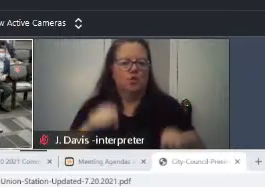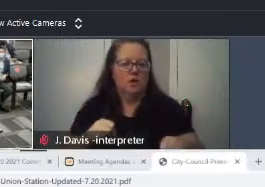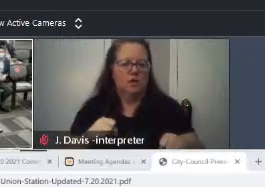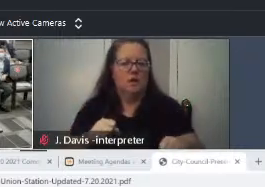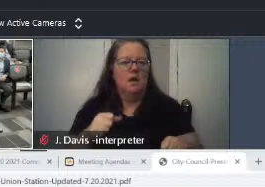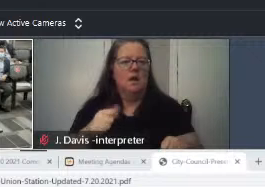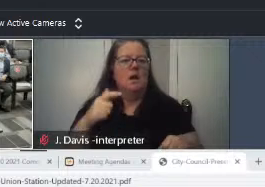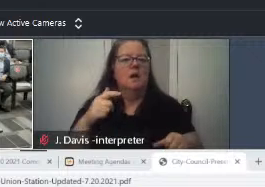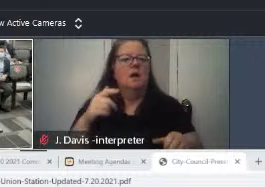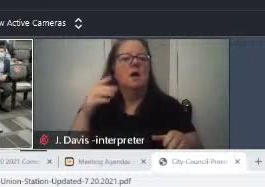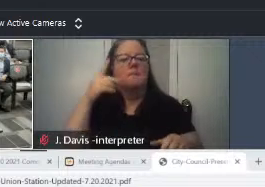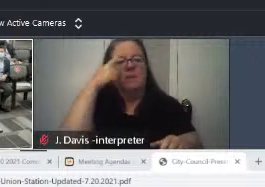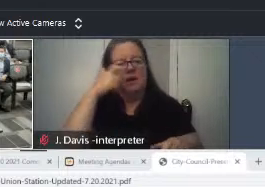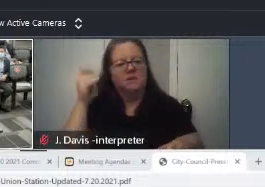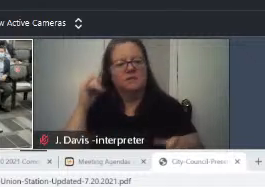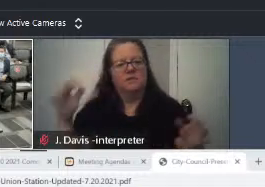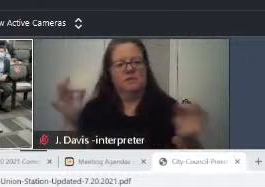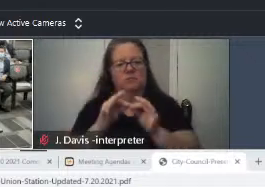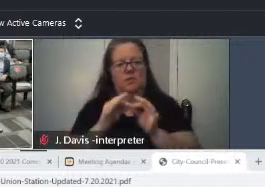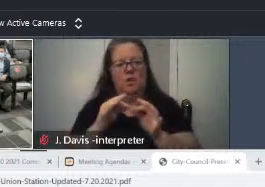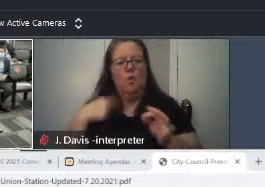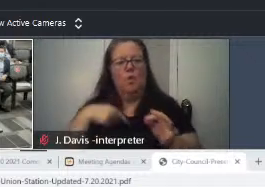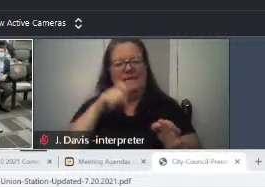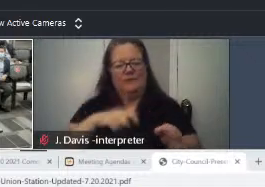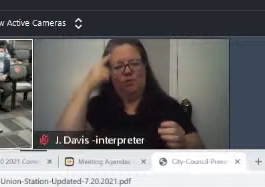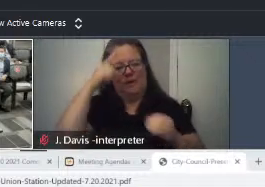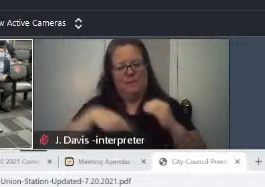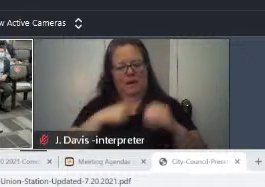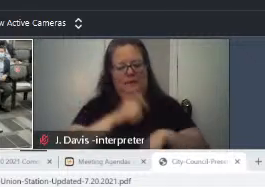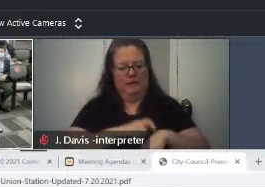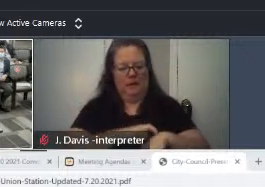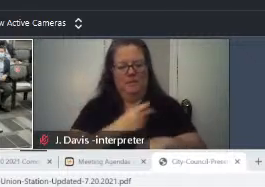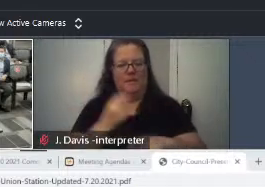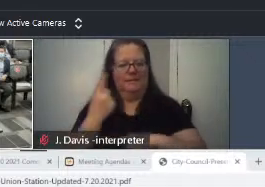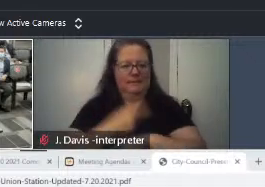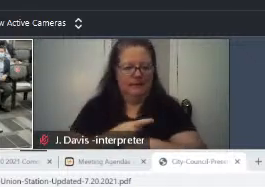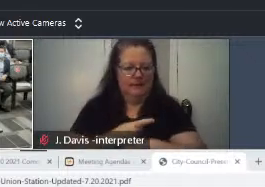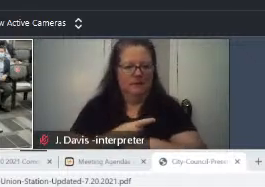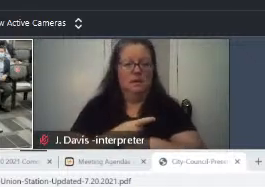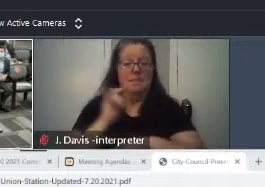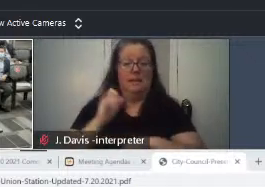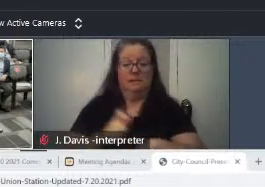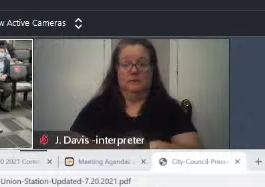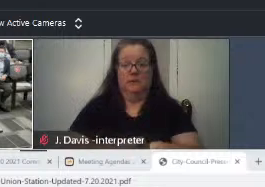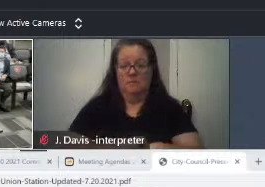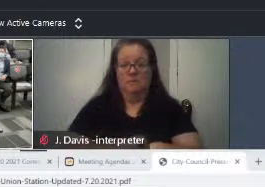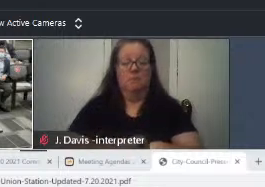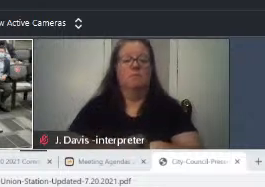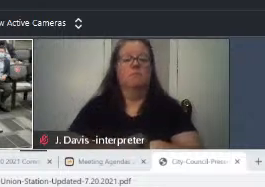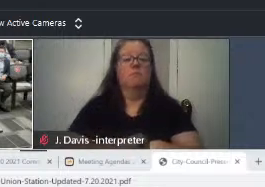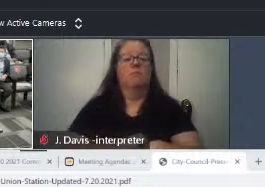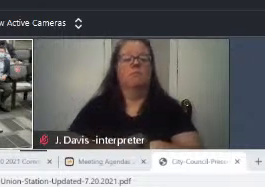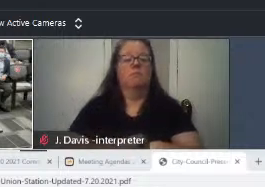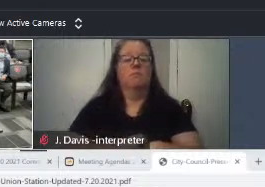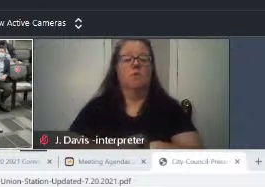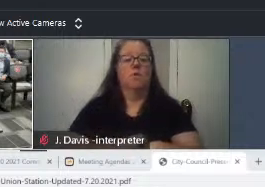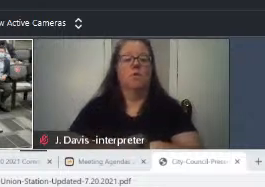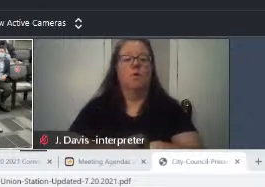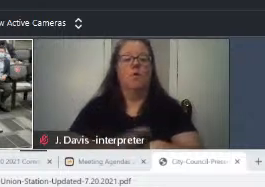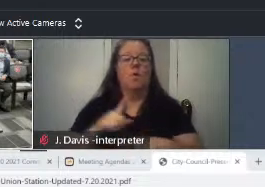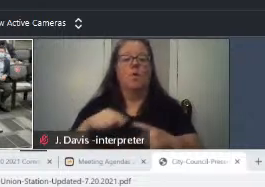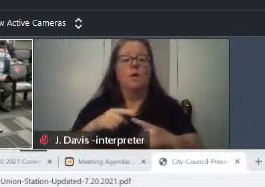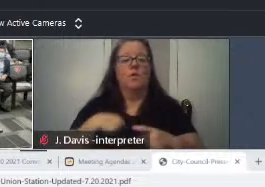in consideration was the date and time in which we commissioned the appraisal. At that particular point, at the date and time in which we commissioned